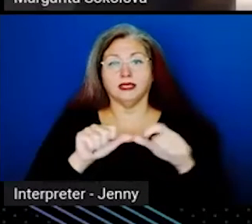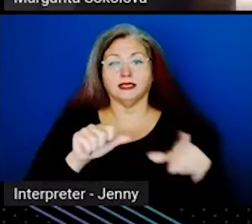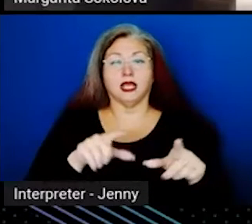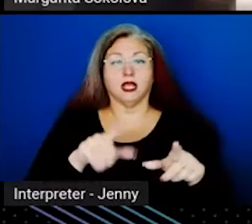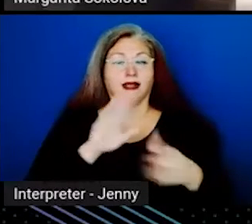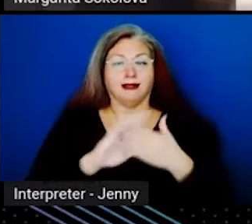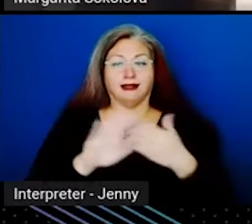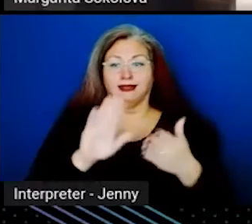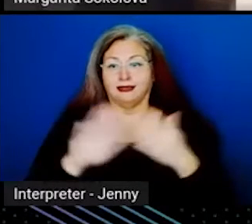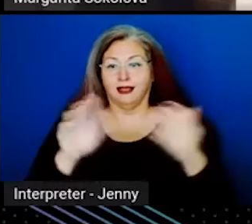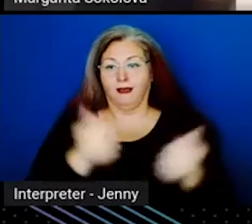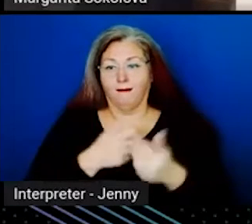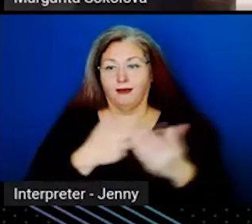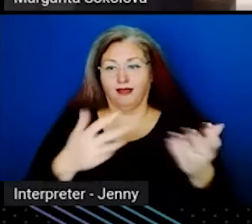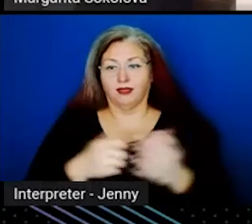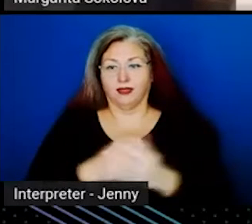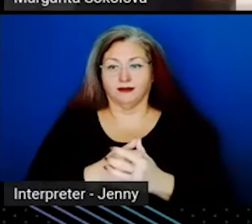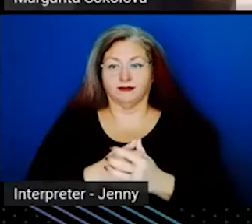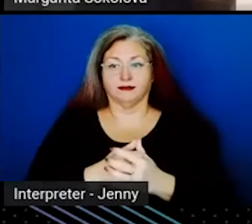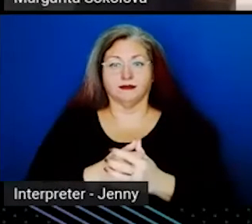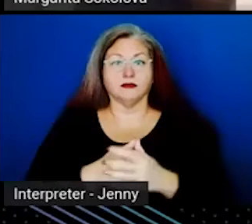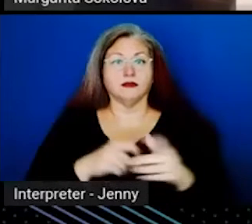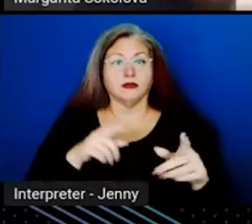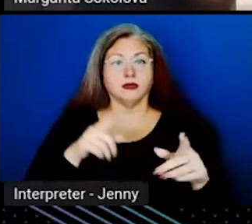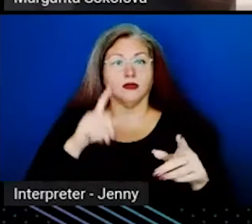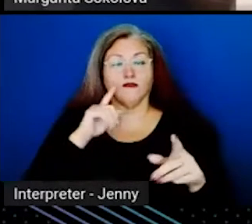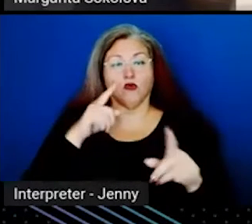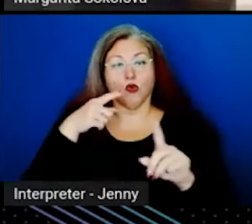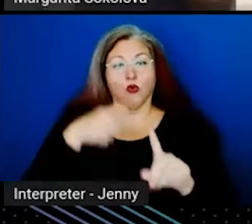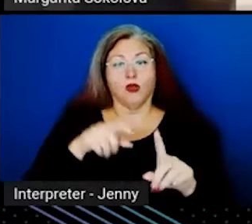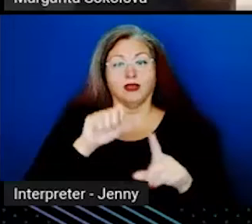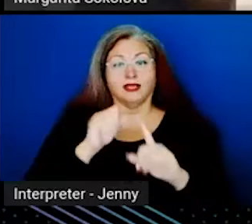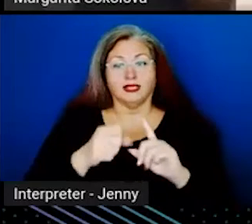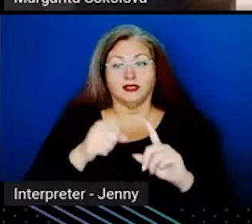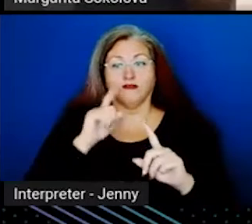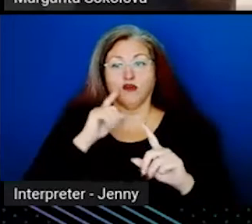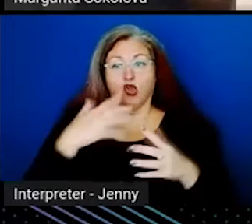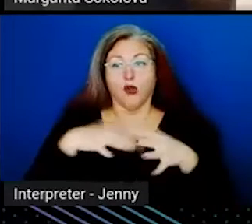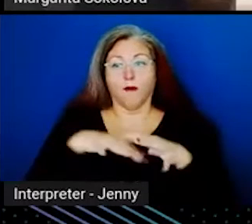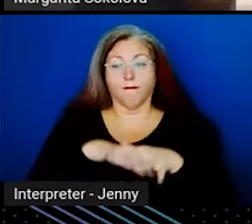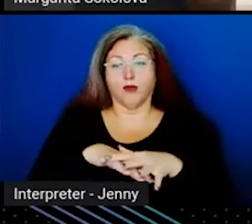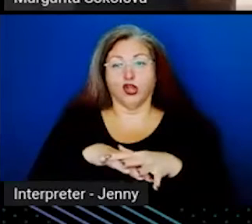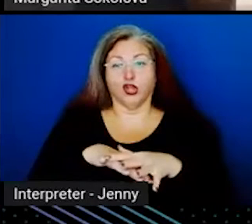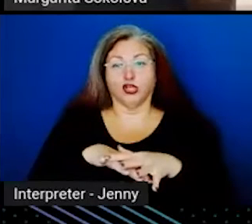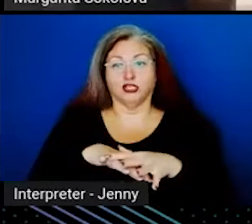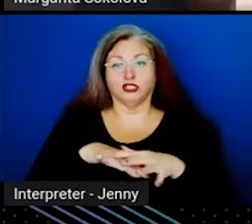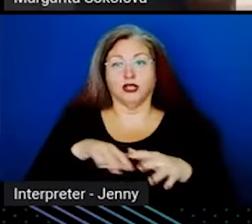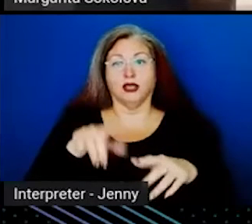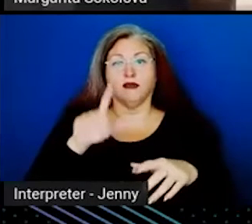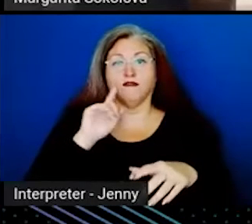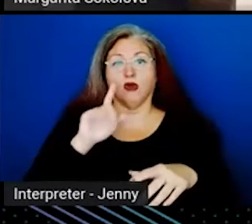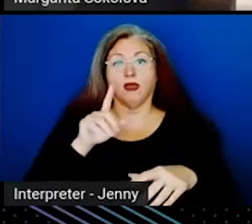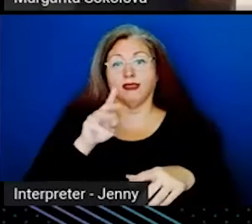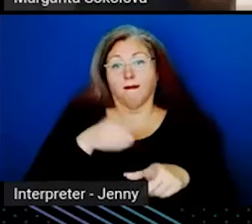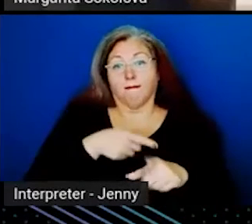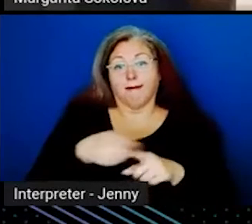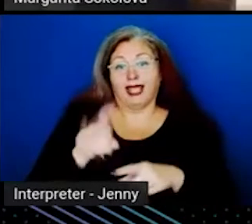me. And in the case of a merge into my main branch, it'll